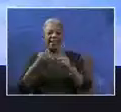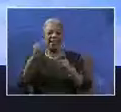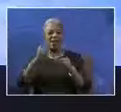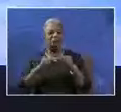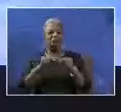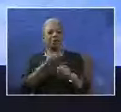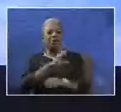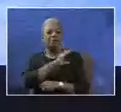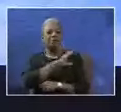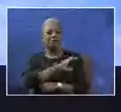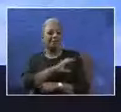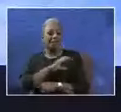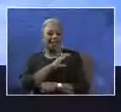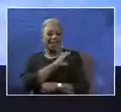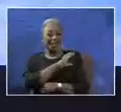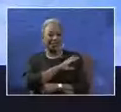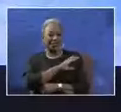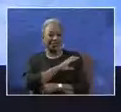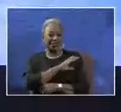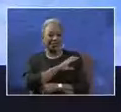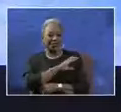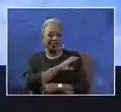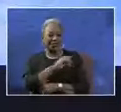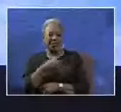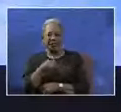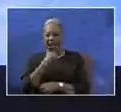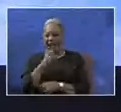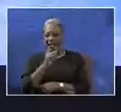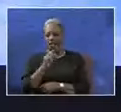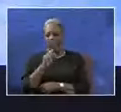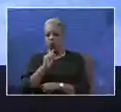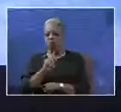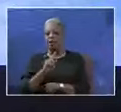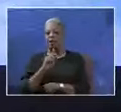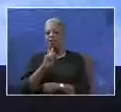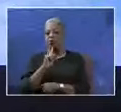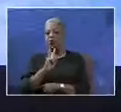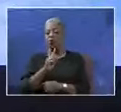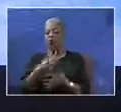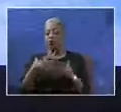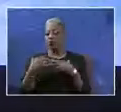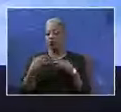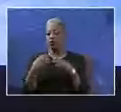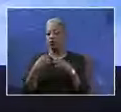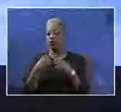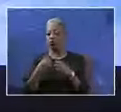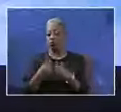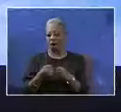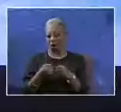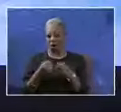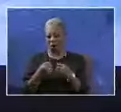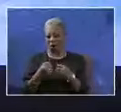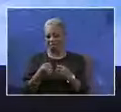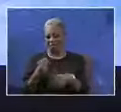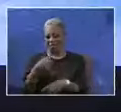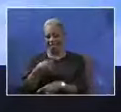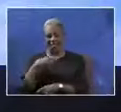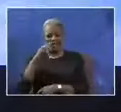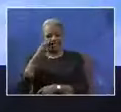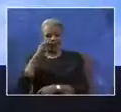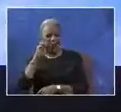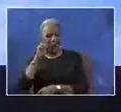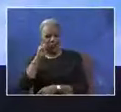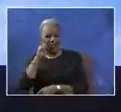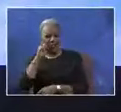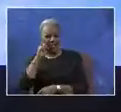endurance. We didn't realize how strong we really were. It made us pull on some reserves that we didn't know we had. It made